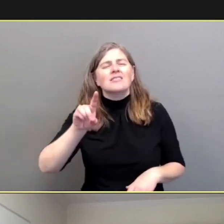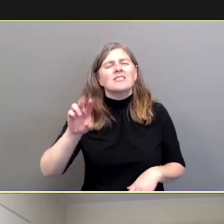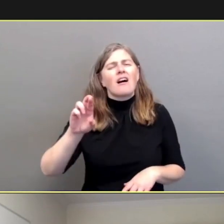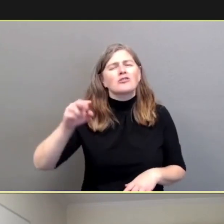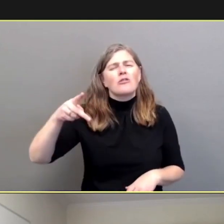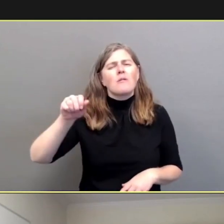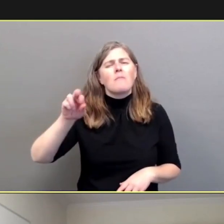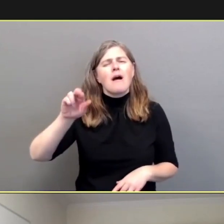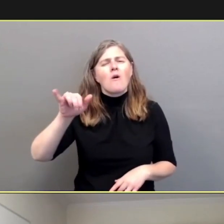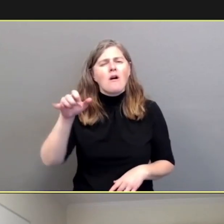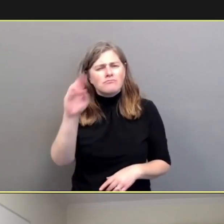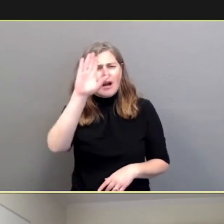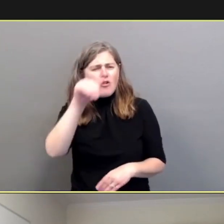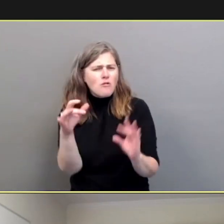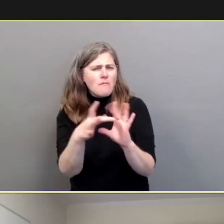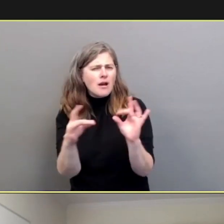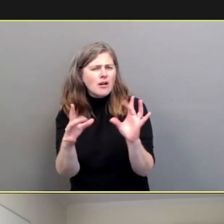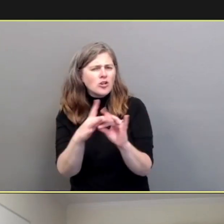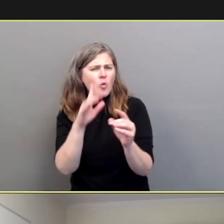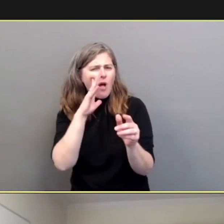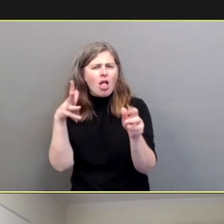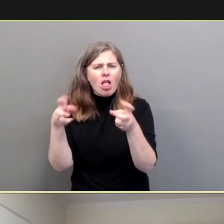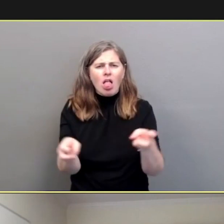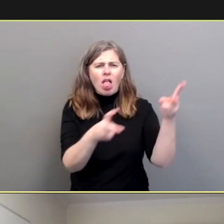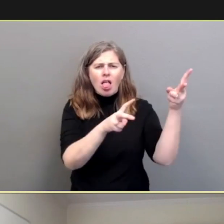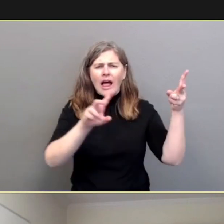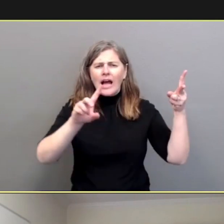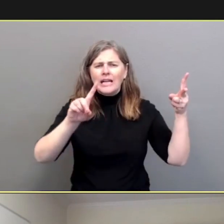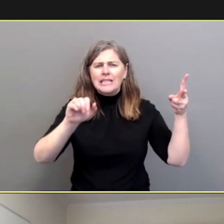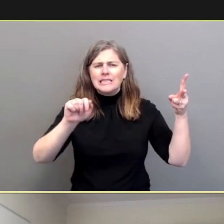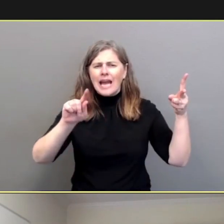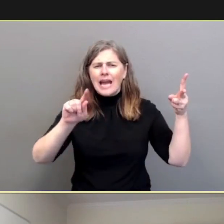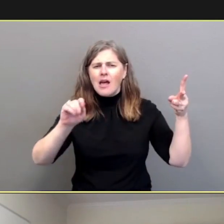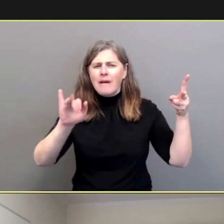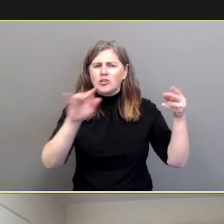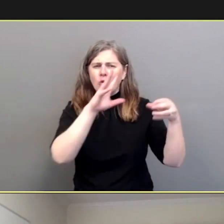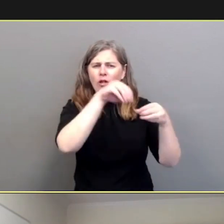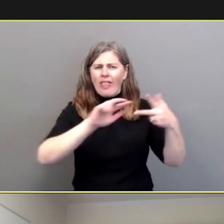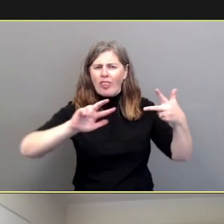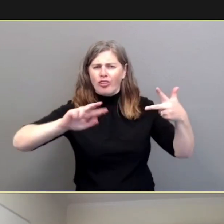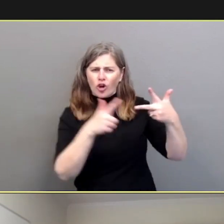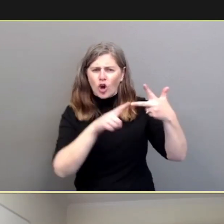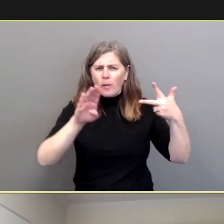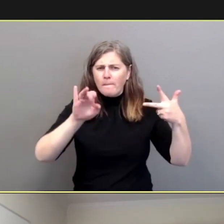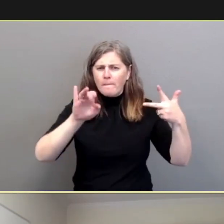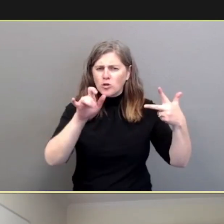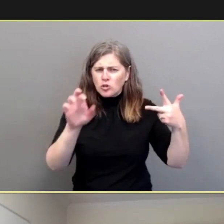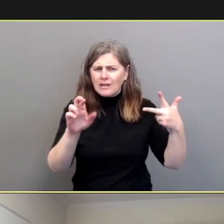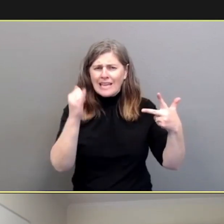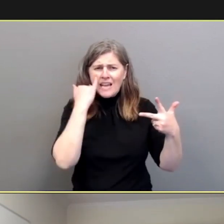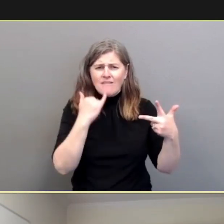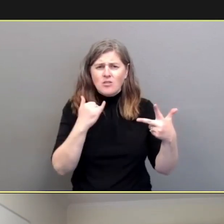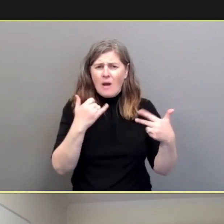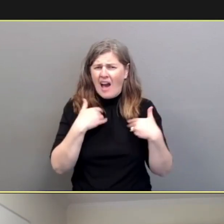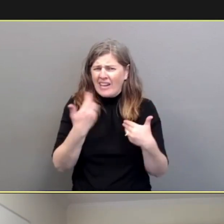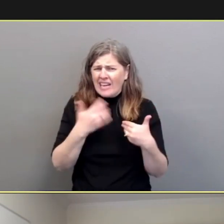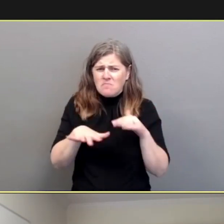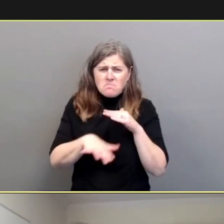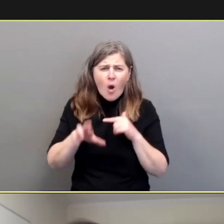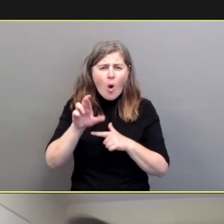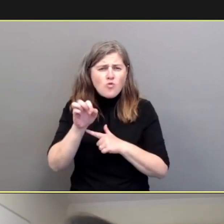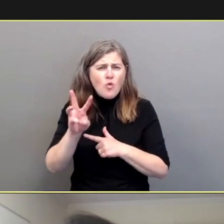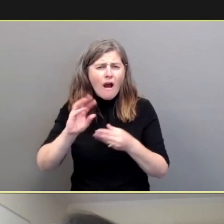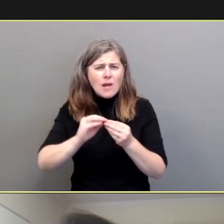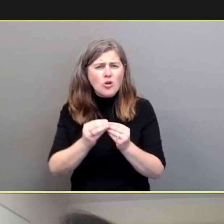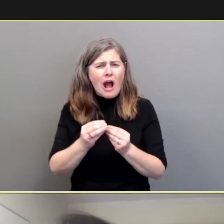mentioned that you're going to update the vaccine database to include the booster shots, but I wondered if you had any raw numbers. When I asked in August, I was told